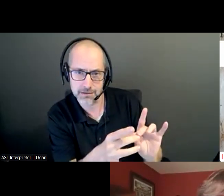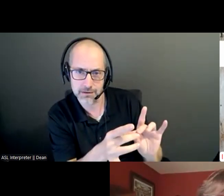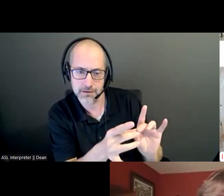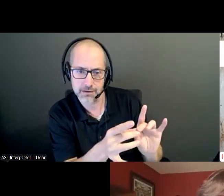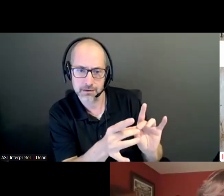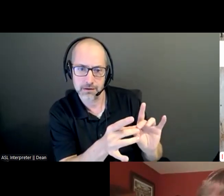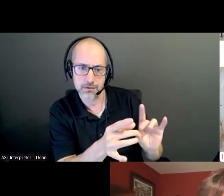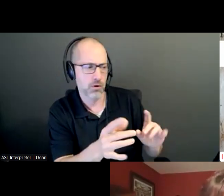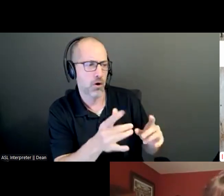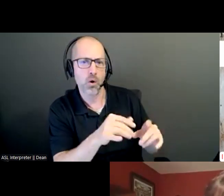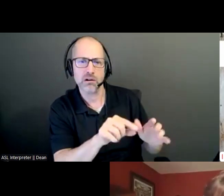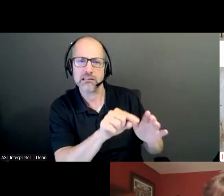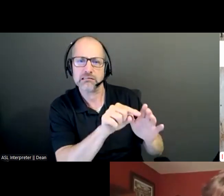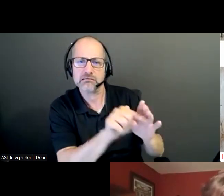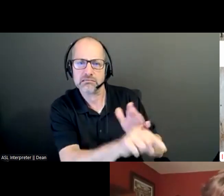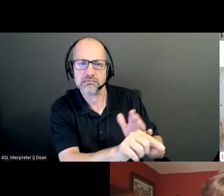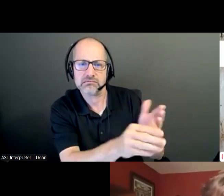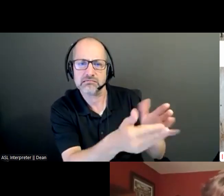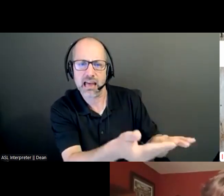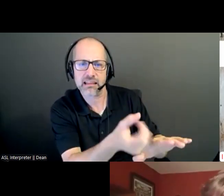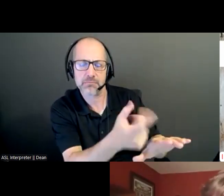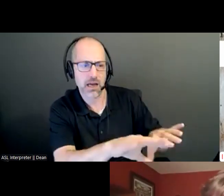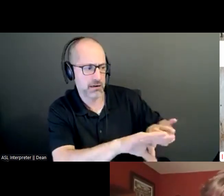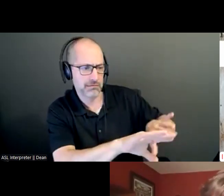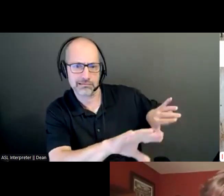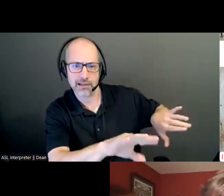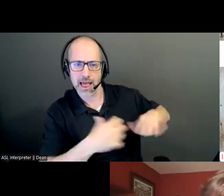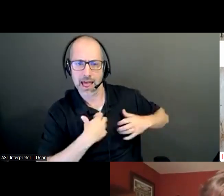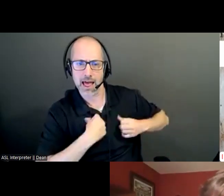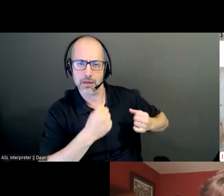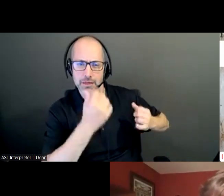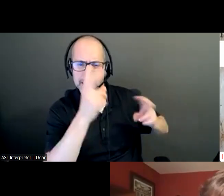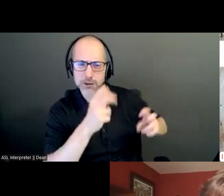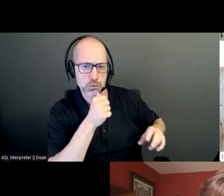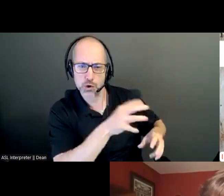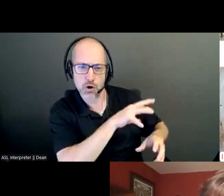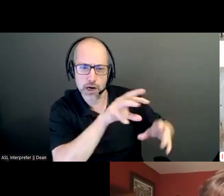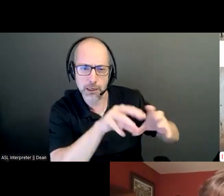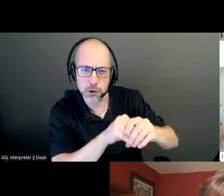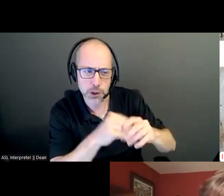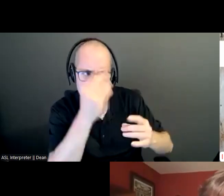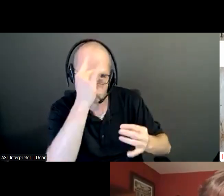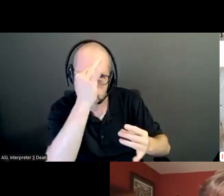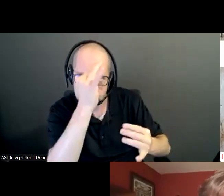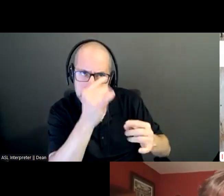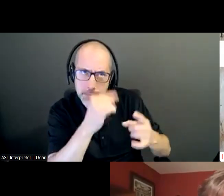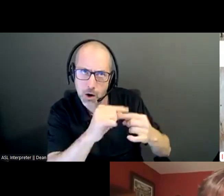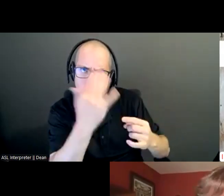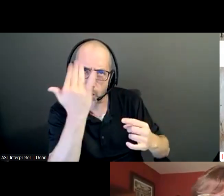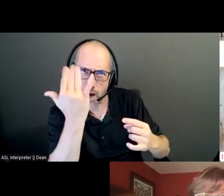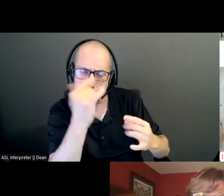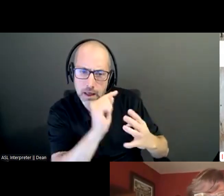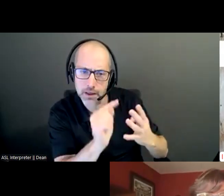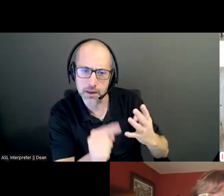as Eva was referencing, risk assessment. They're not considered often. They're basically rationalized as these